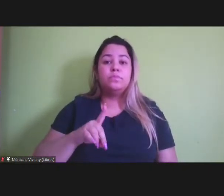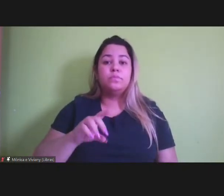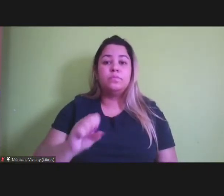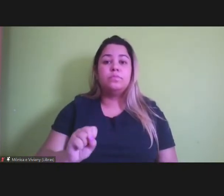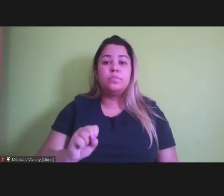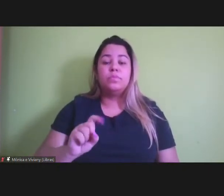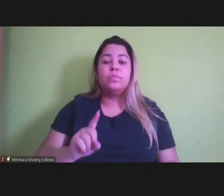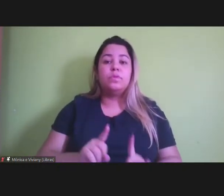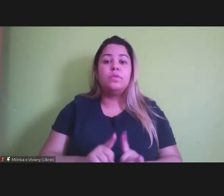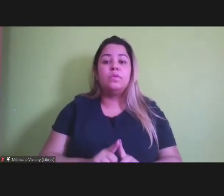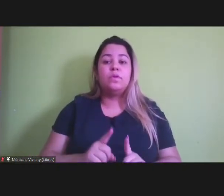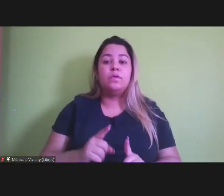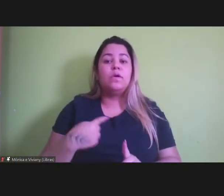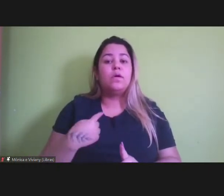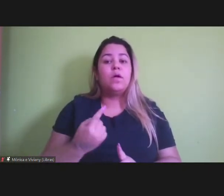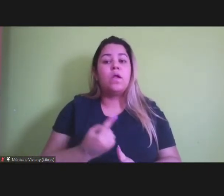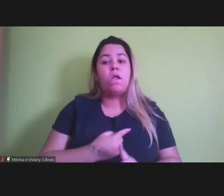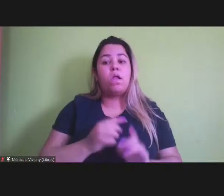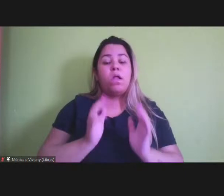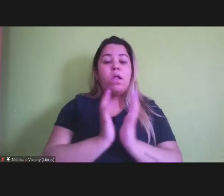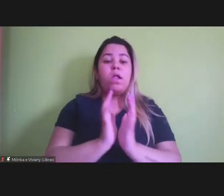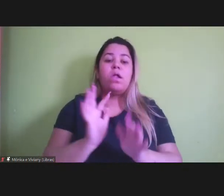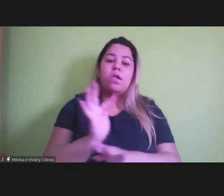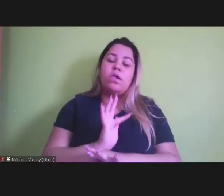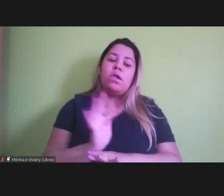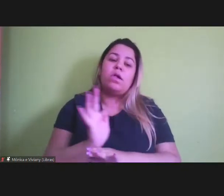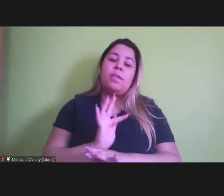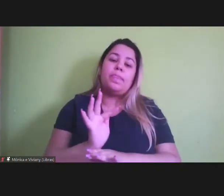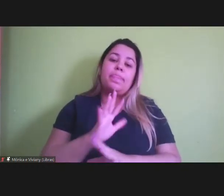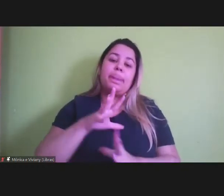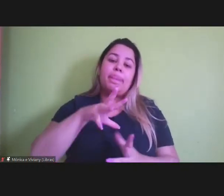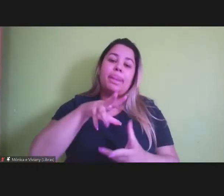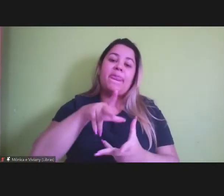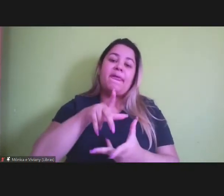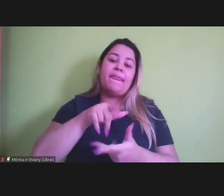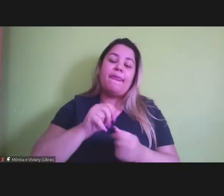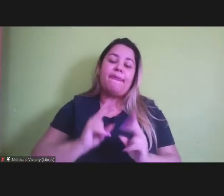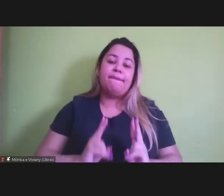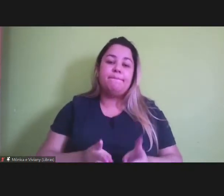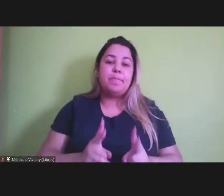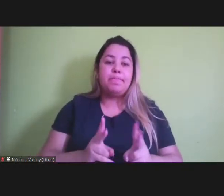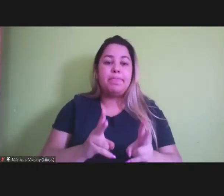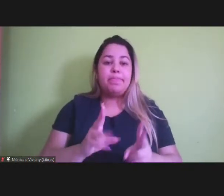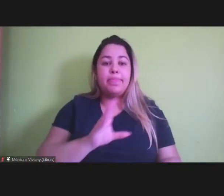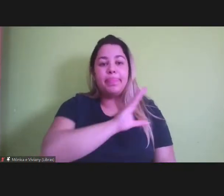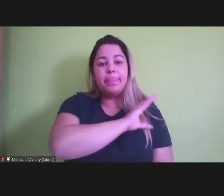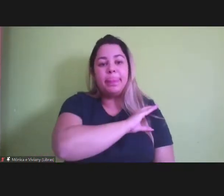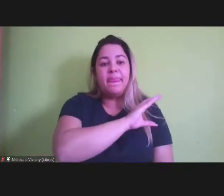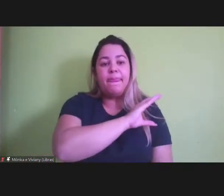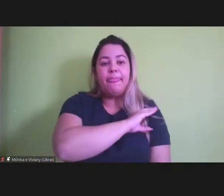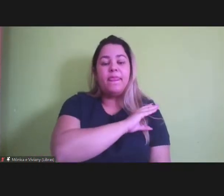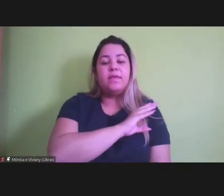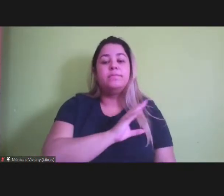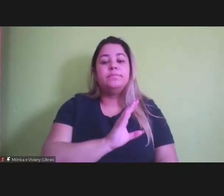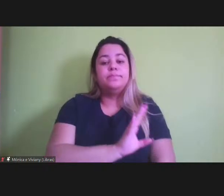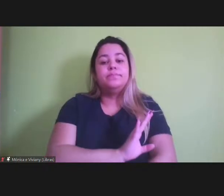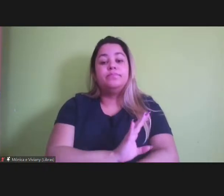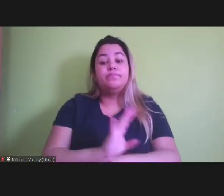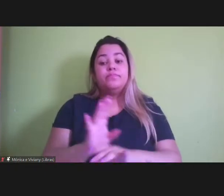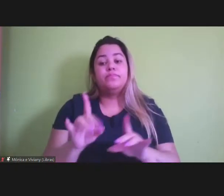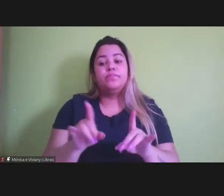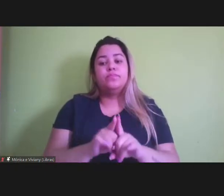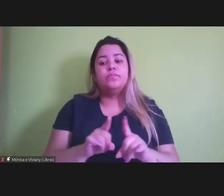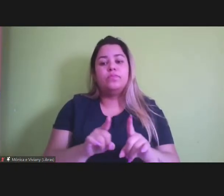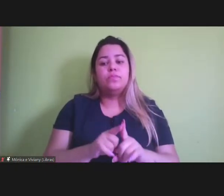practices, so provoking our category of education with a permanent dialogue with the coordinators, course coordinators